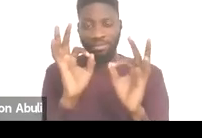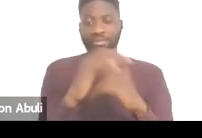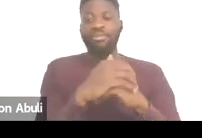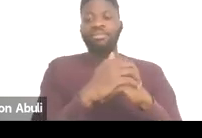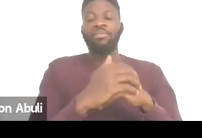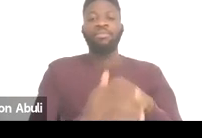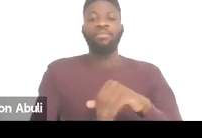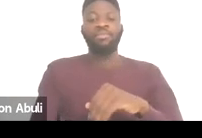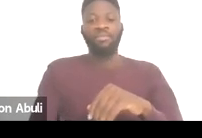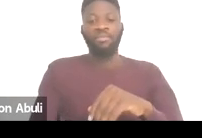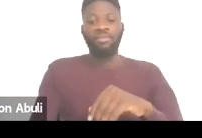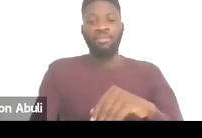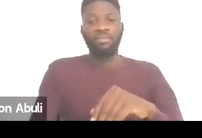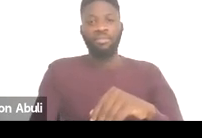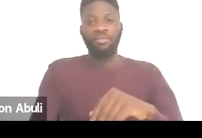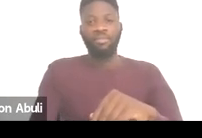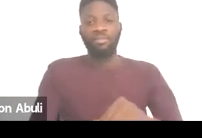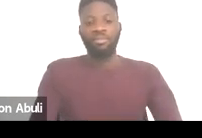Okay.